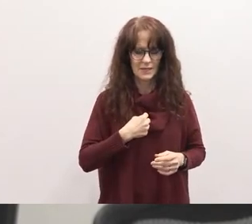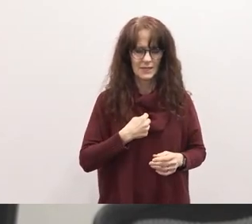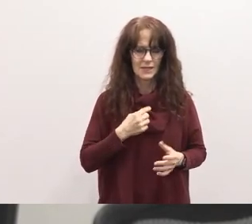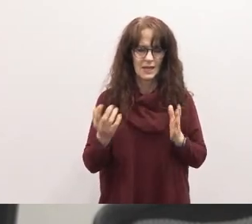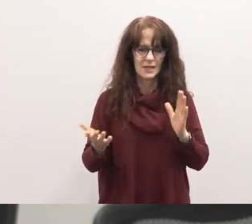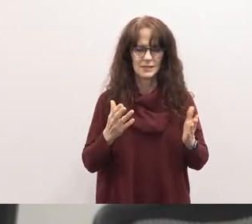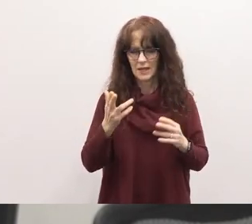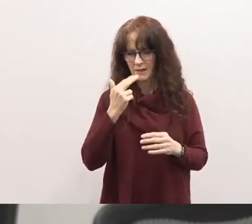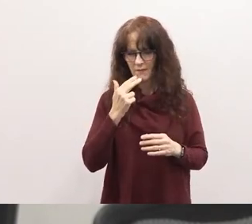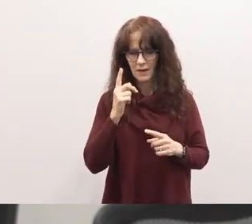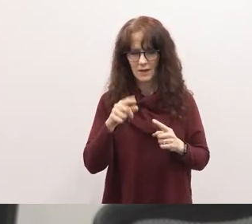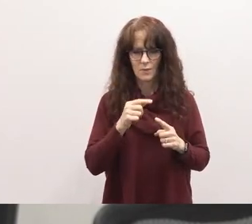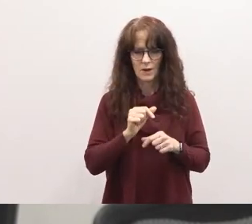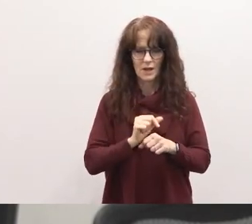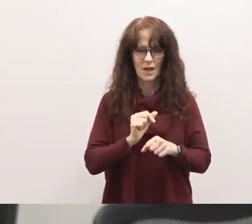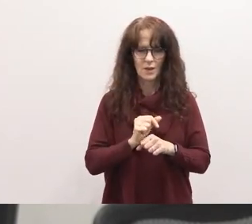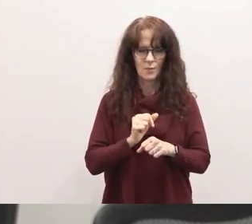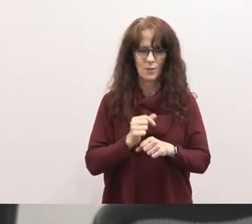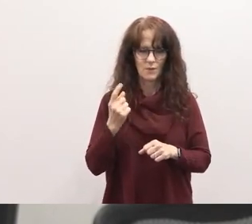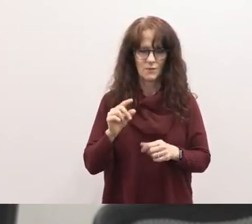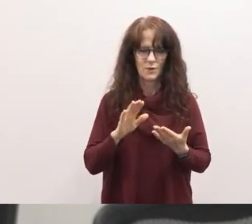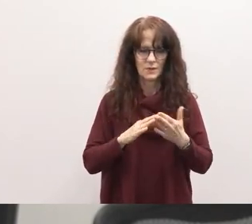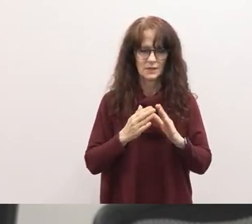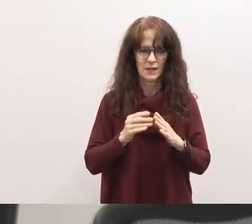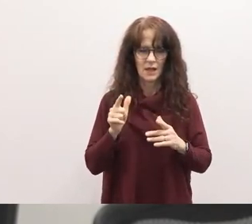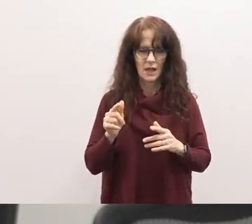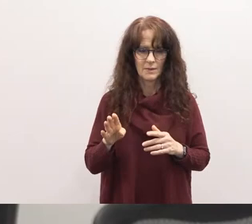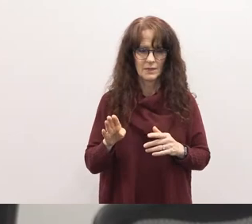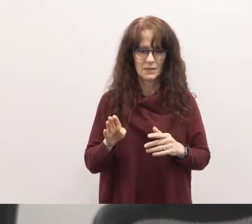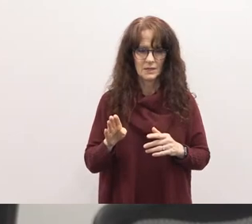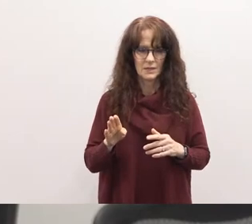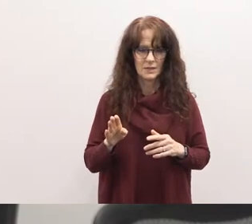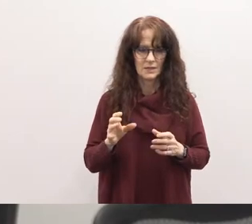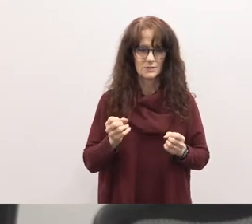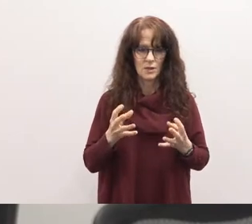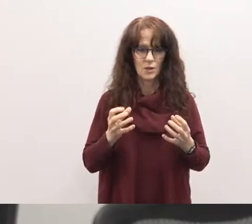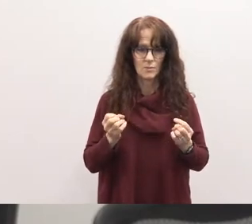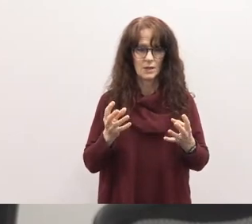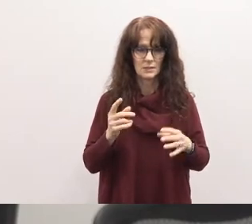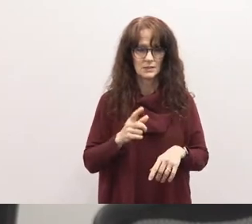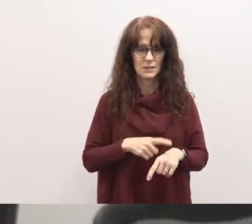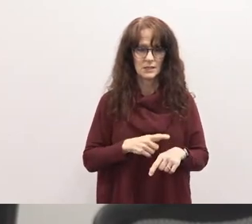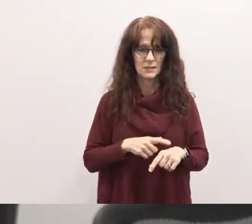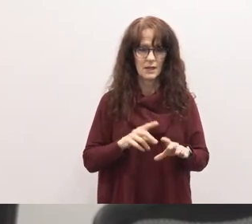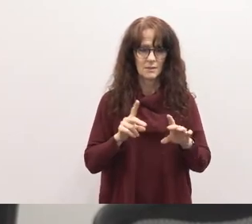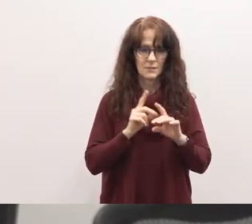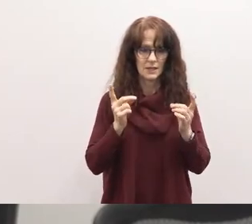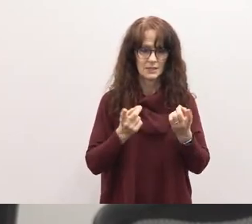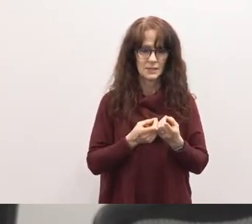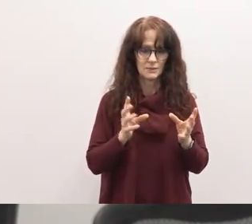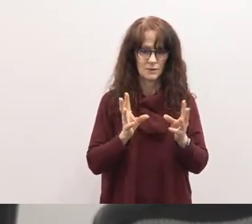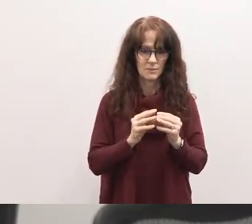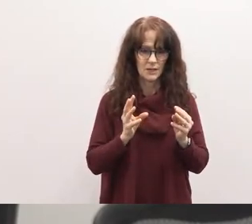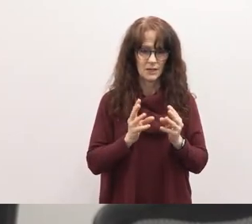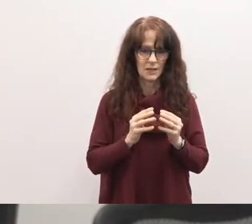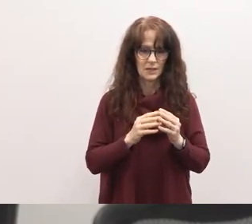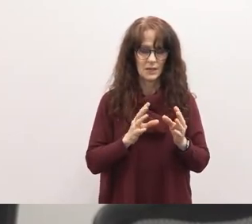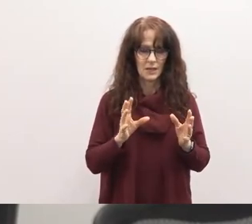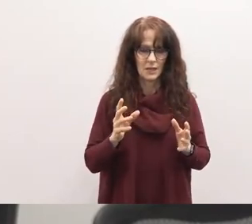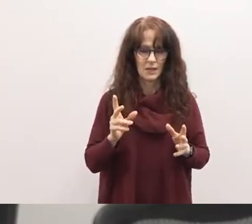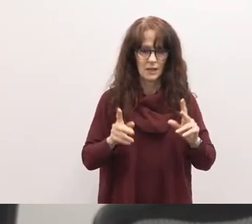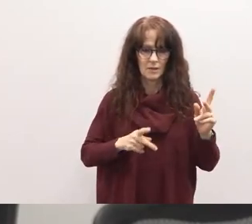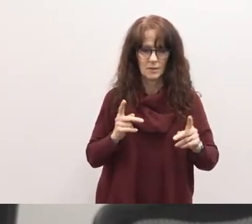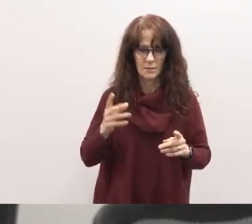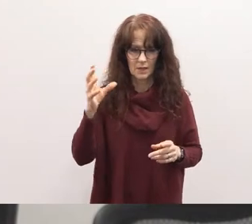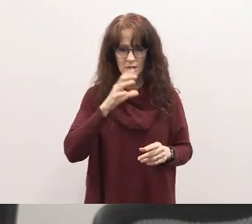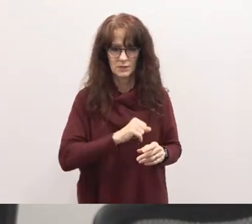kind of funny when I worked for the city of Long Beach, because I spent so much time at district meetings and serving on committees, people just